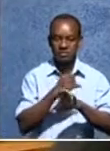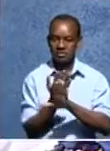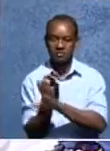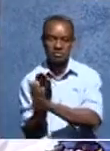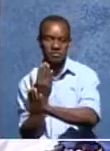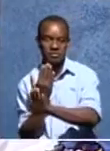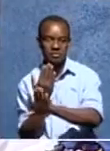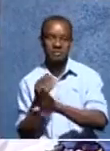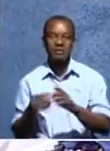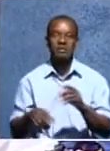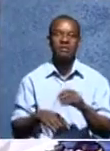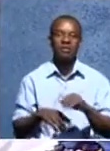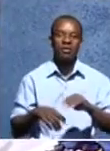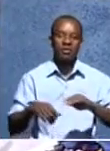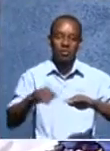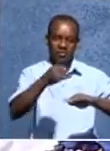parks, and then we have